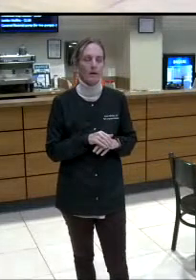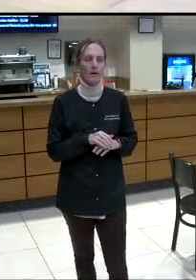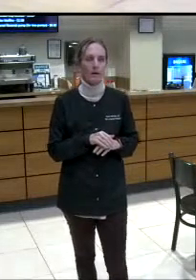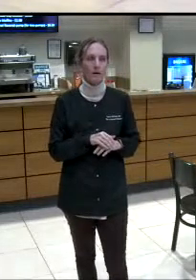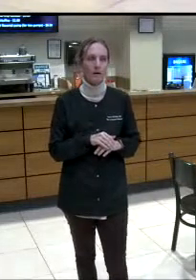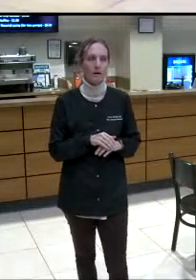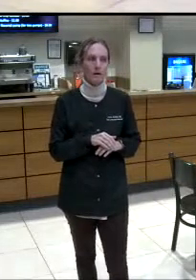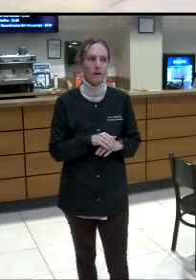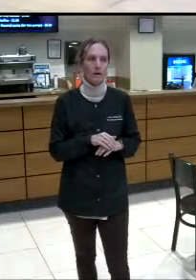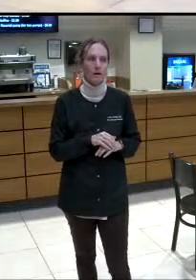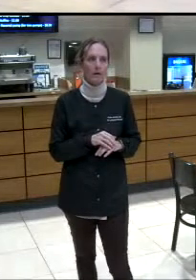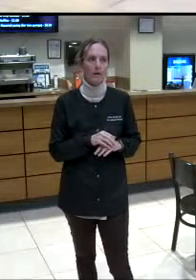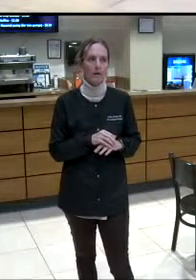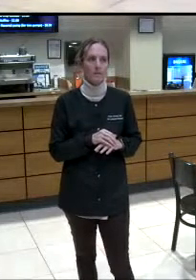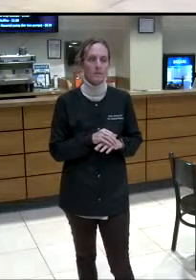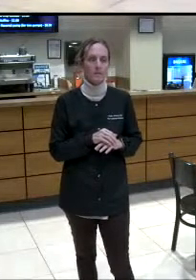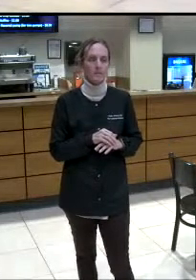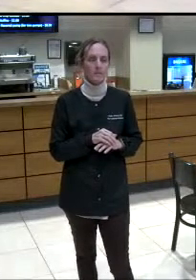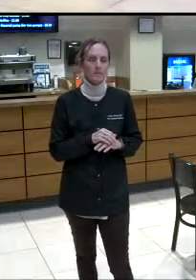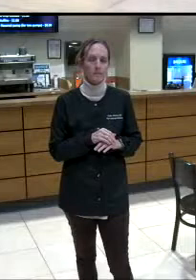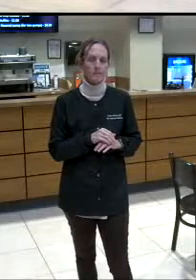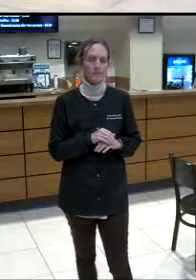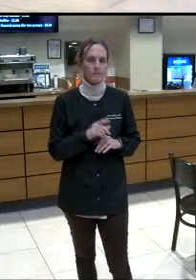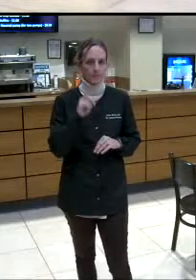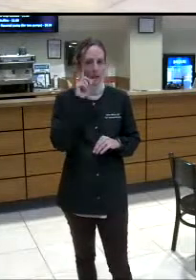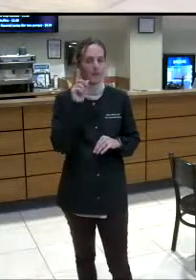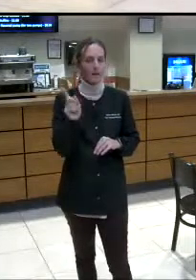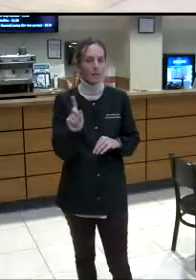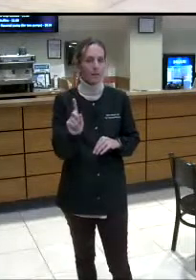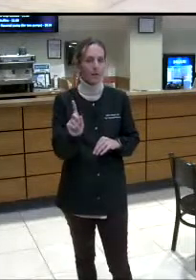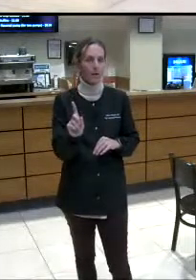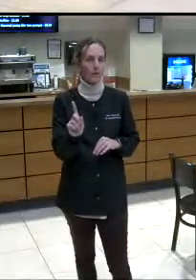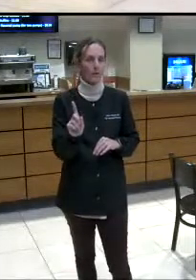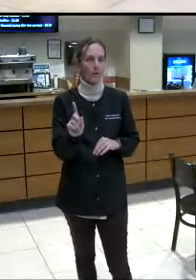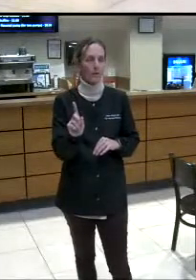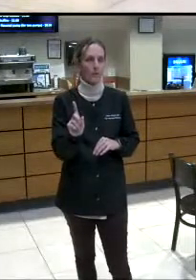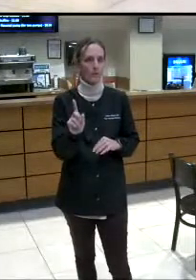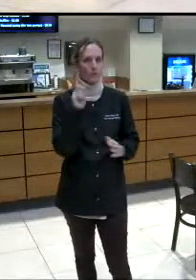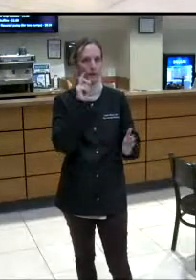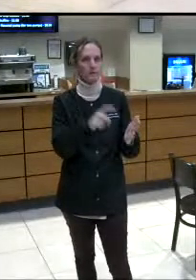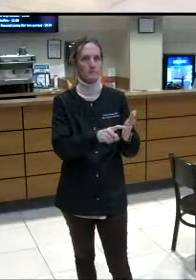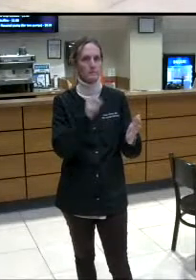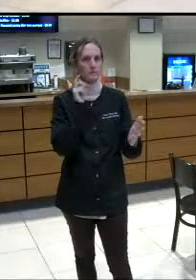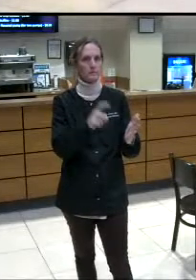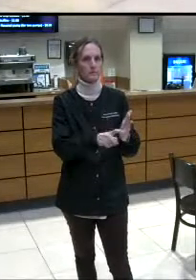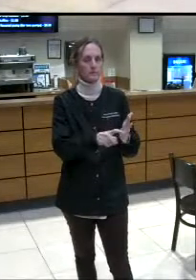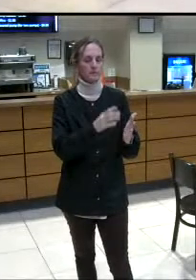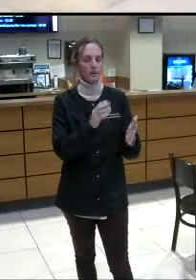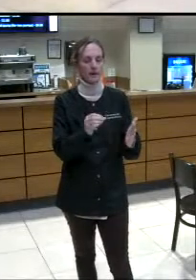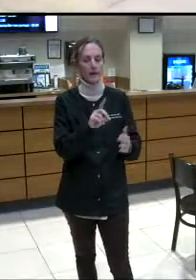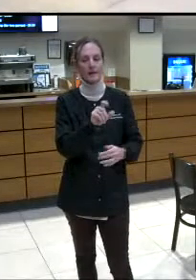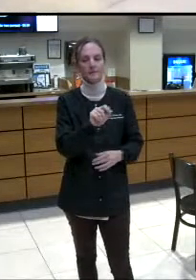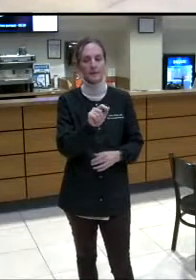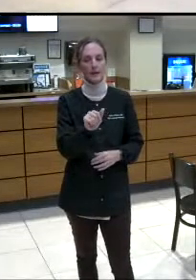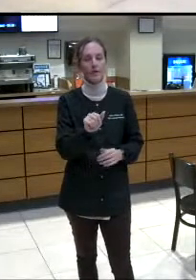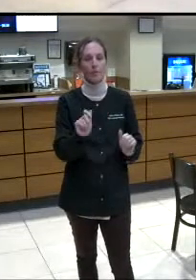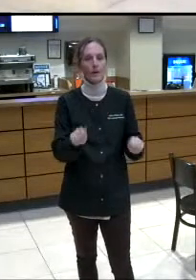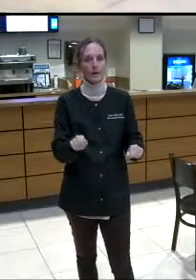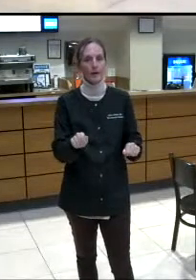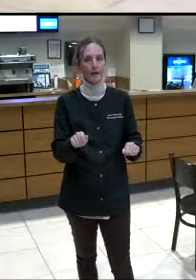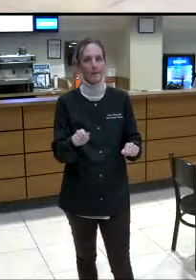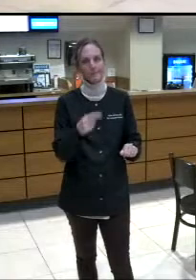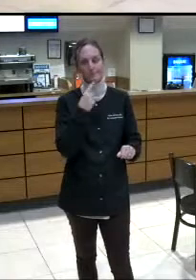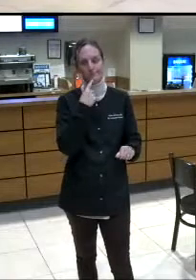we have identified it, and the update that we can provide to the board is around this